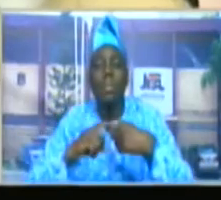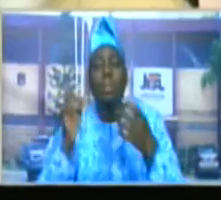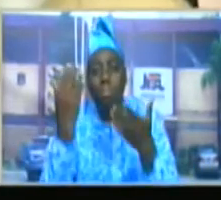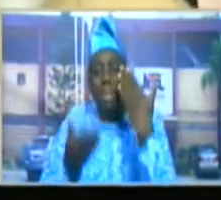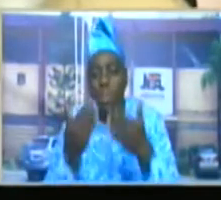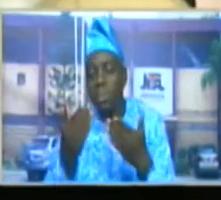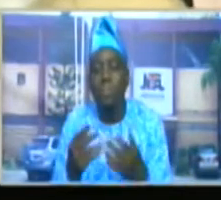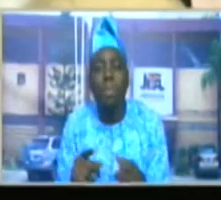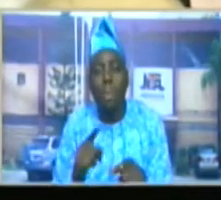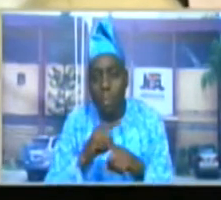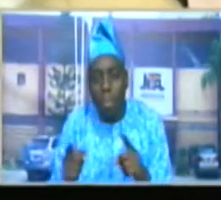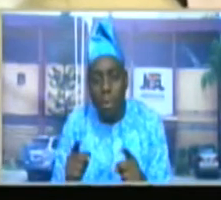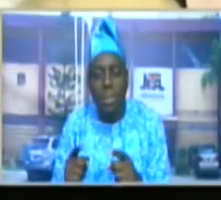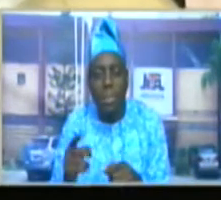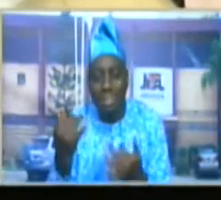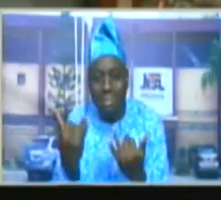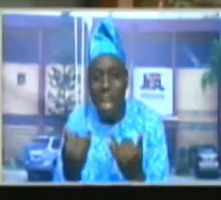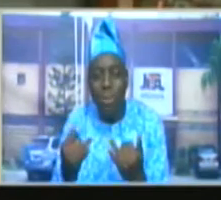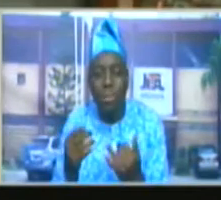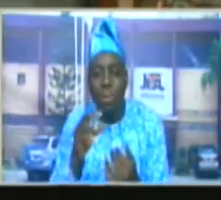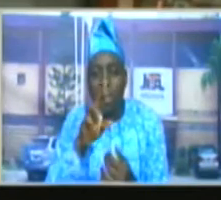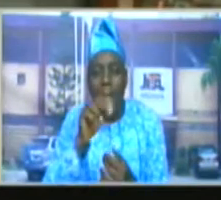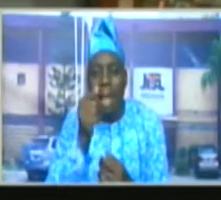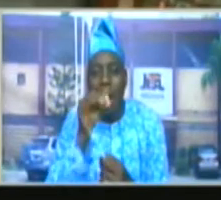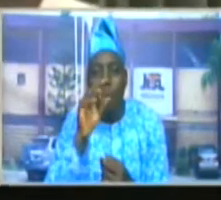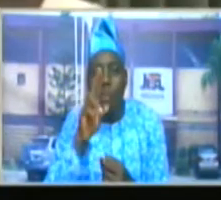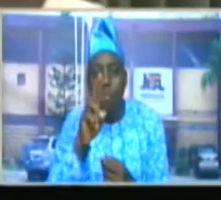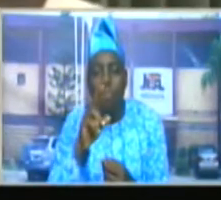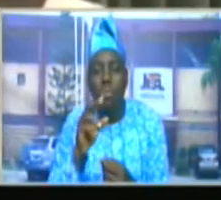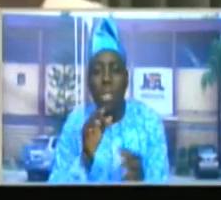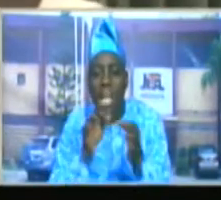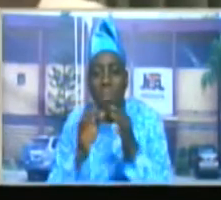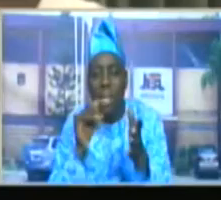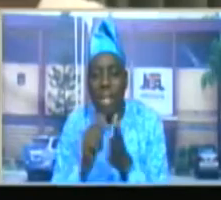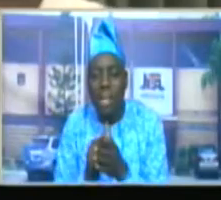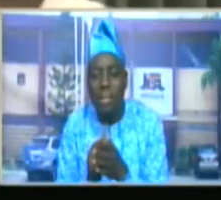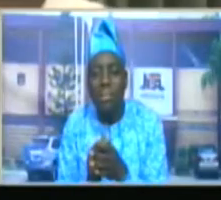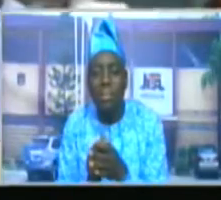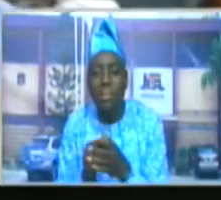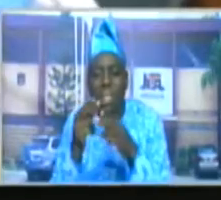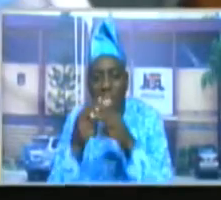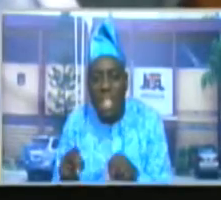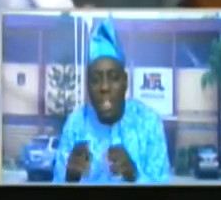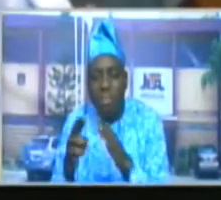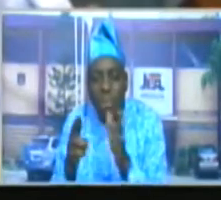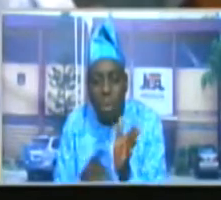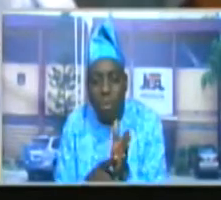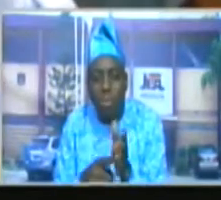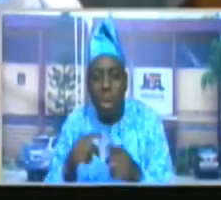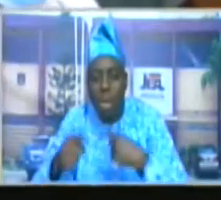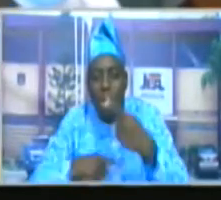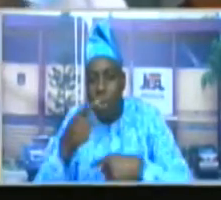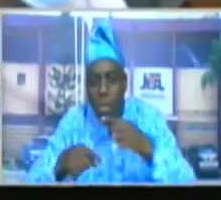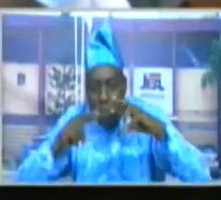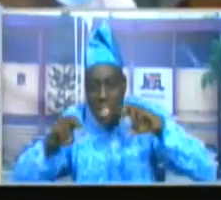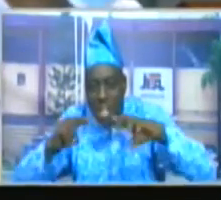the meantime, the Interior Minister, Rauf Arebeshola, confirmed that interim report in respect of the ongoing